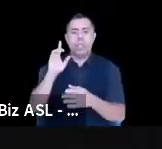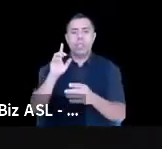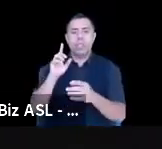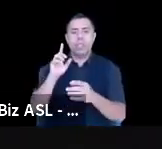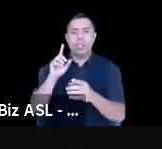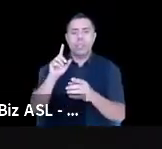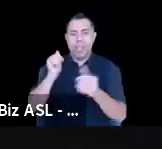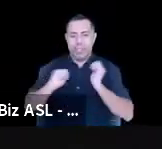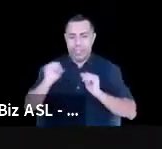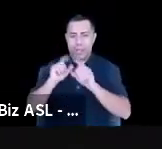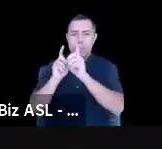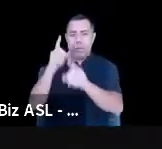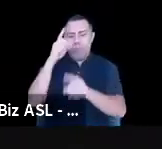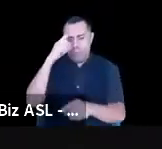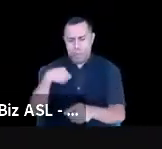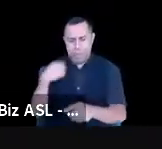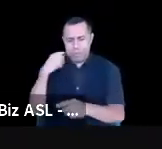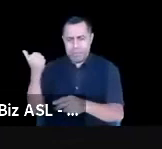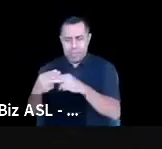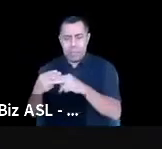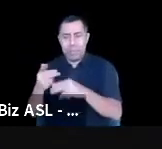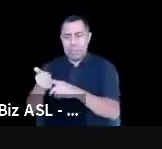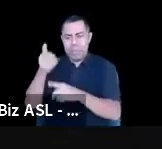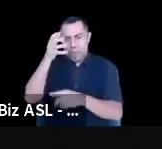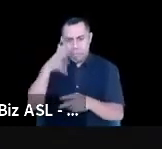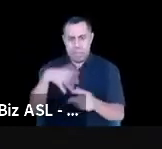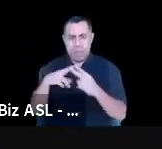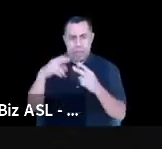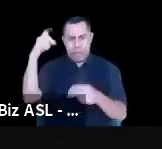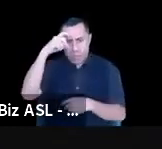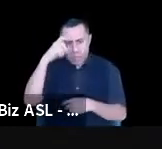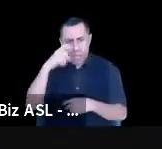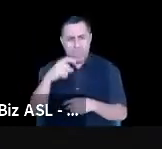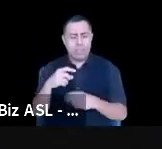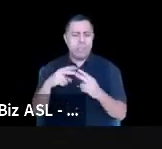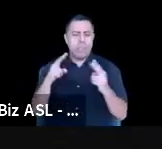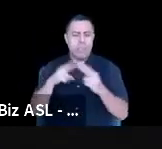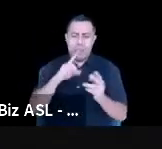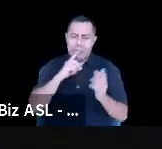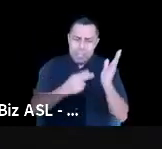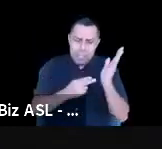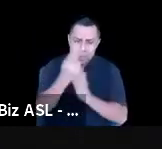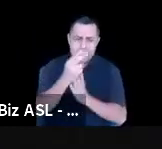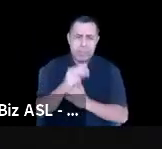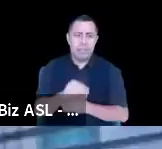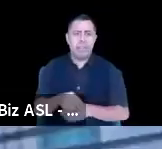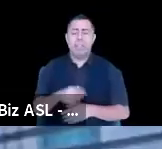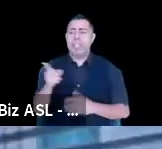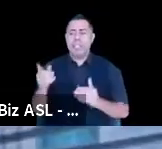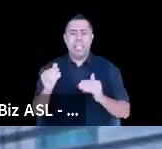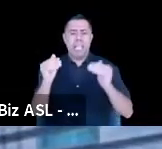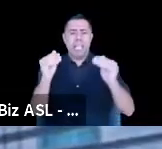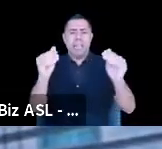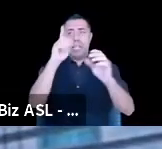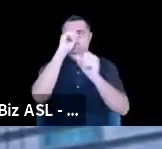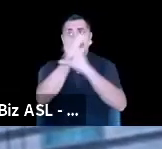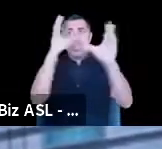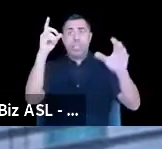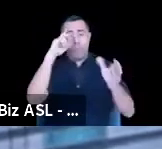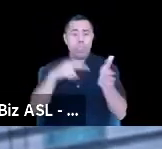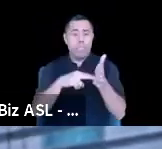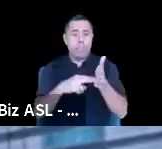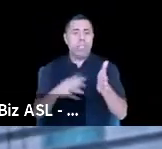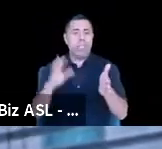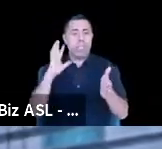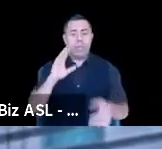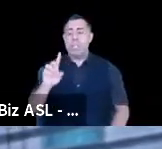of enormous integrity and wisdom. Riad's art advanced a vision of Syria that was democratic, pluralistic, and just.